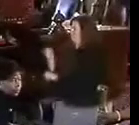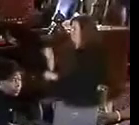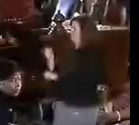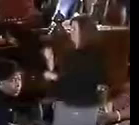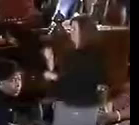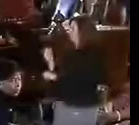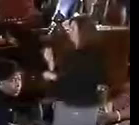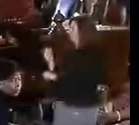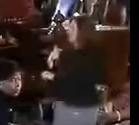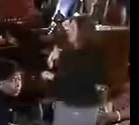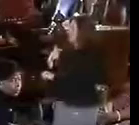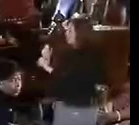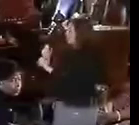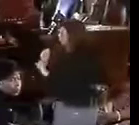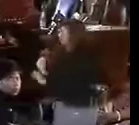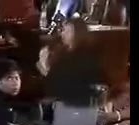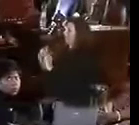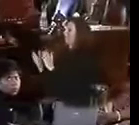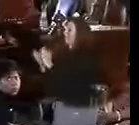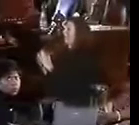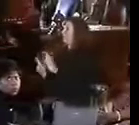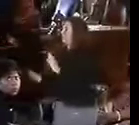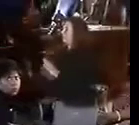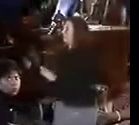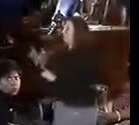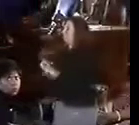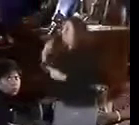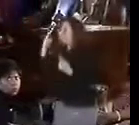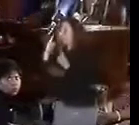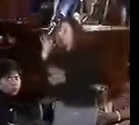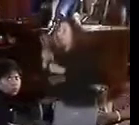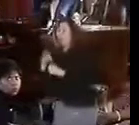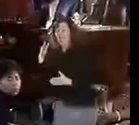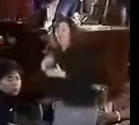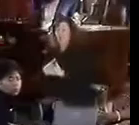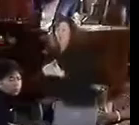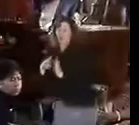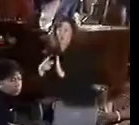I strongly ask you to consider voting against these rules.